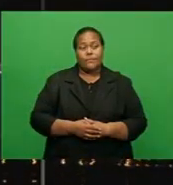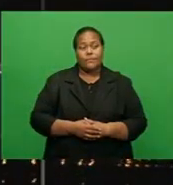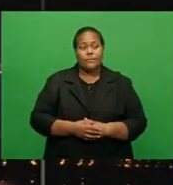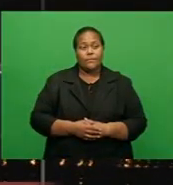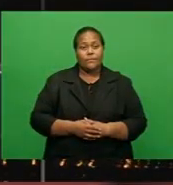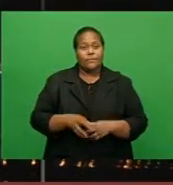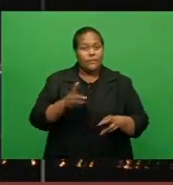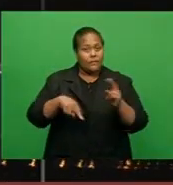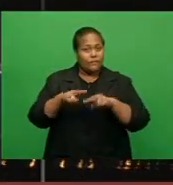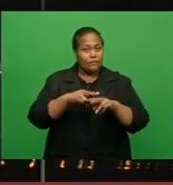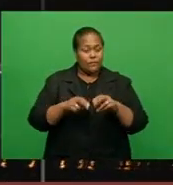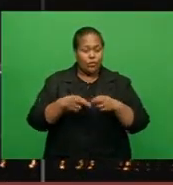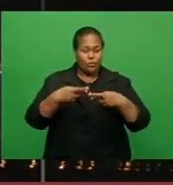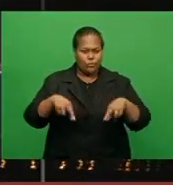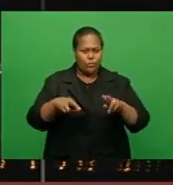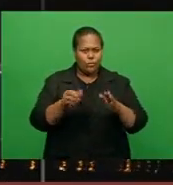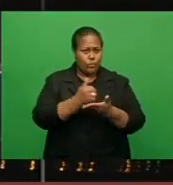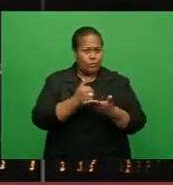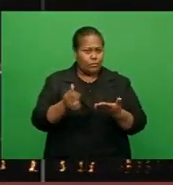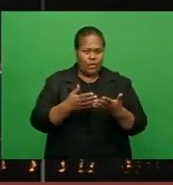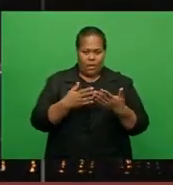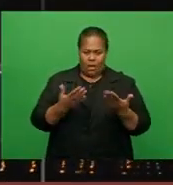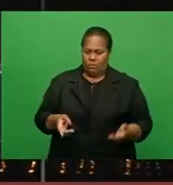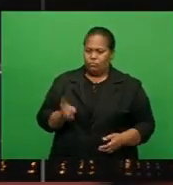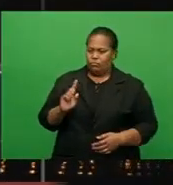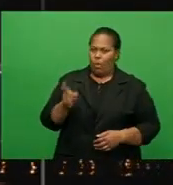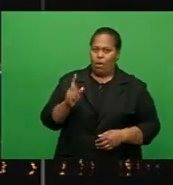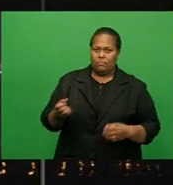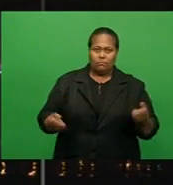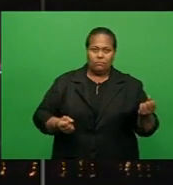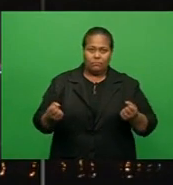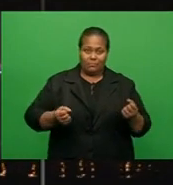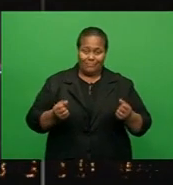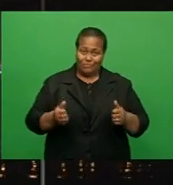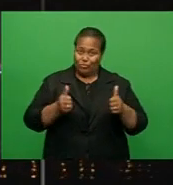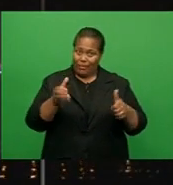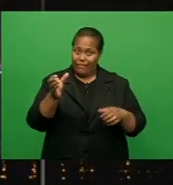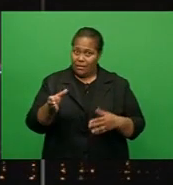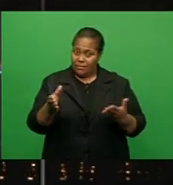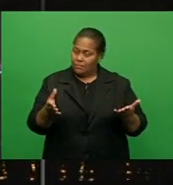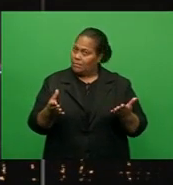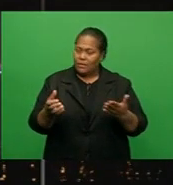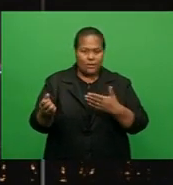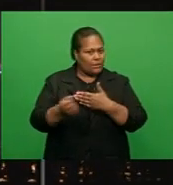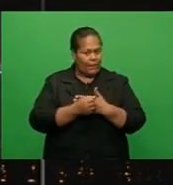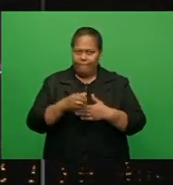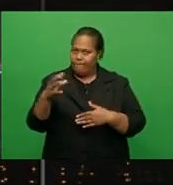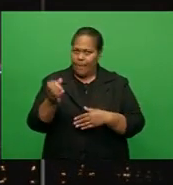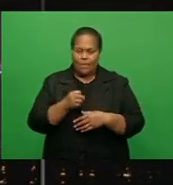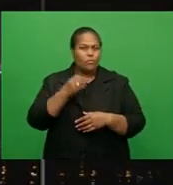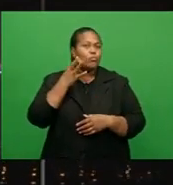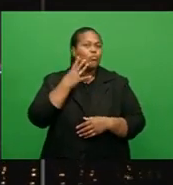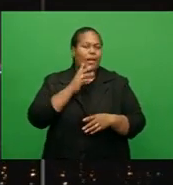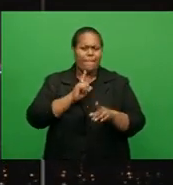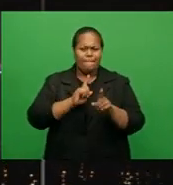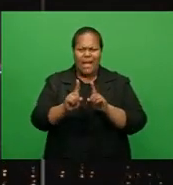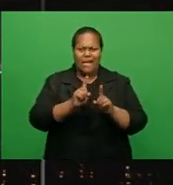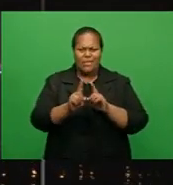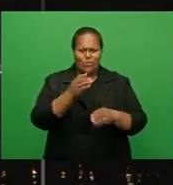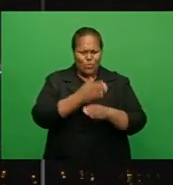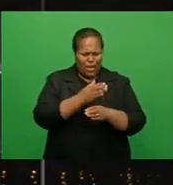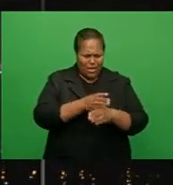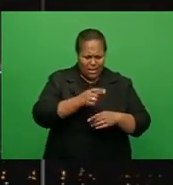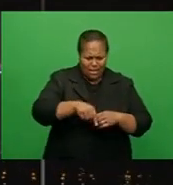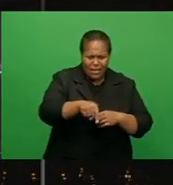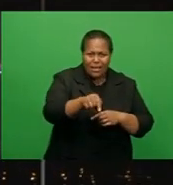The Fiji Roads Authority is warning motorists about road safety, especially when passing through places where works are in progress. The Minister